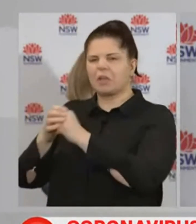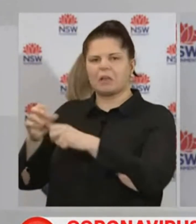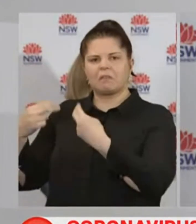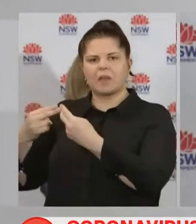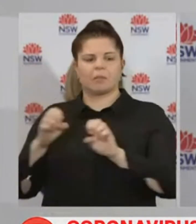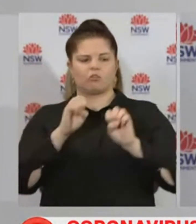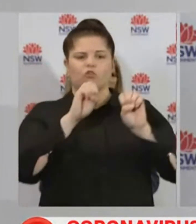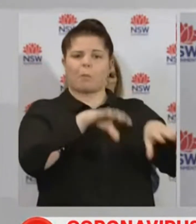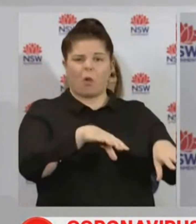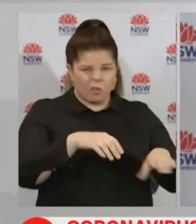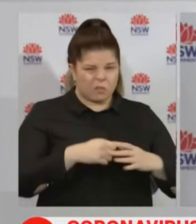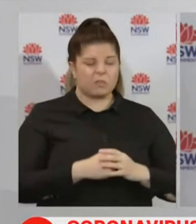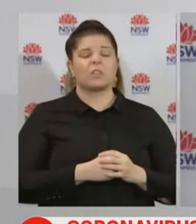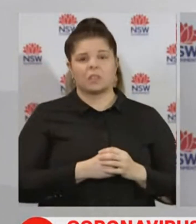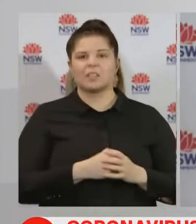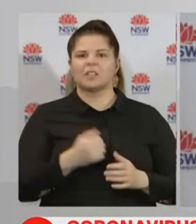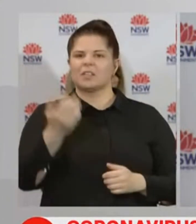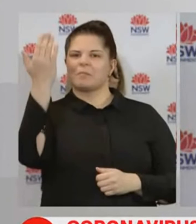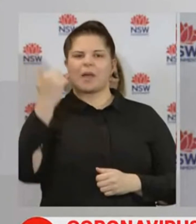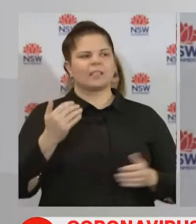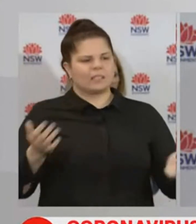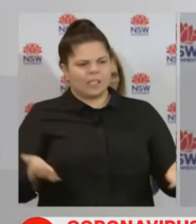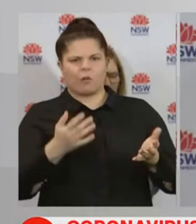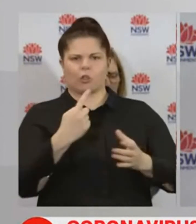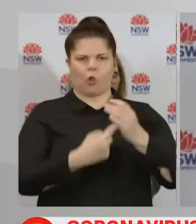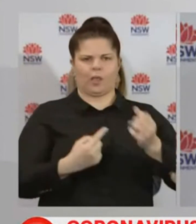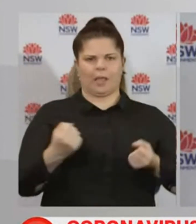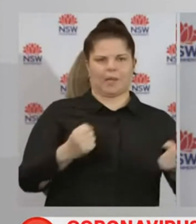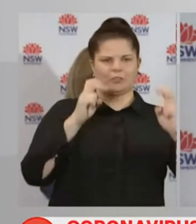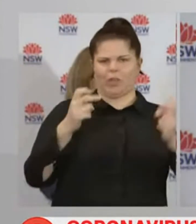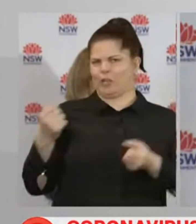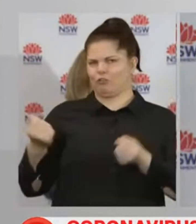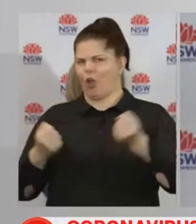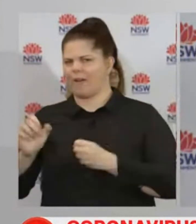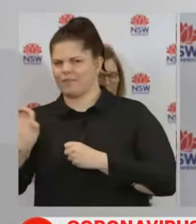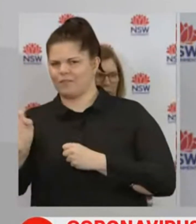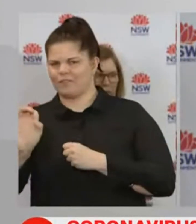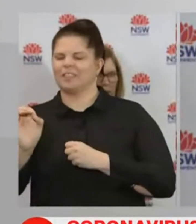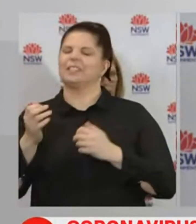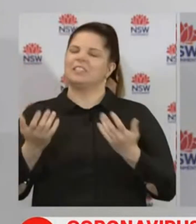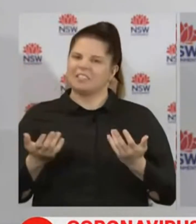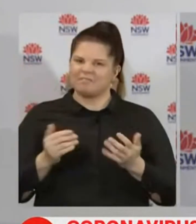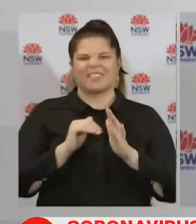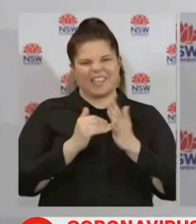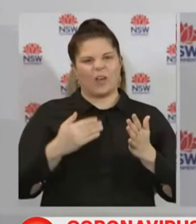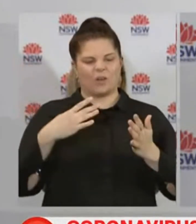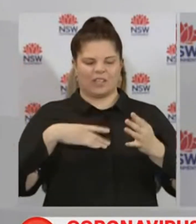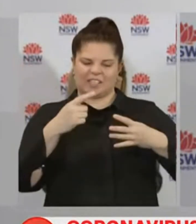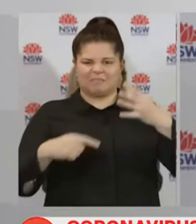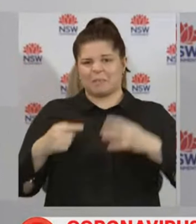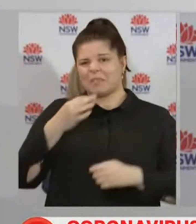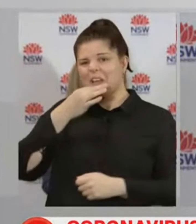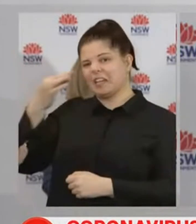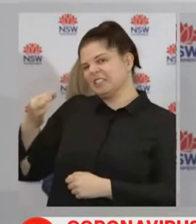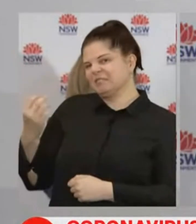encouraged everybody onto the public transport network, but now in the COVID environment, we'll ask you to consider getting dropped off. When it comes to school children,